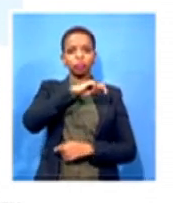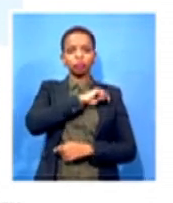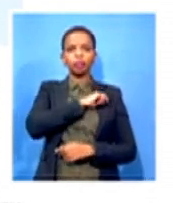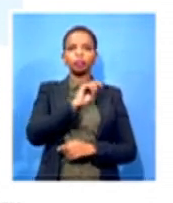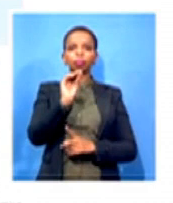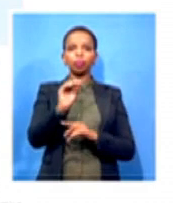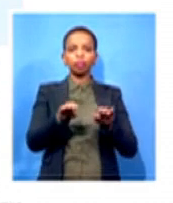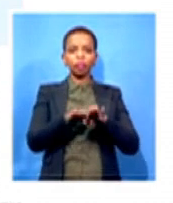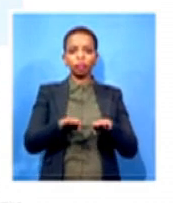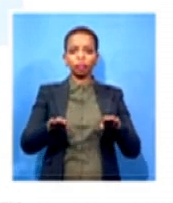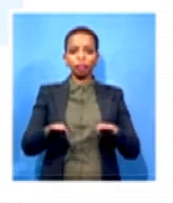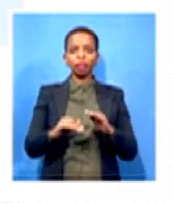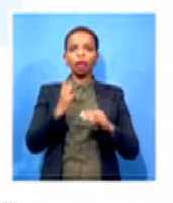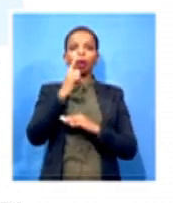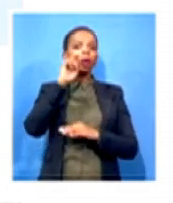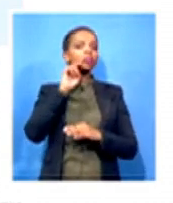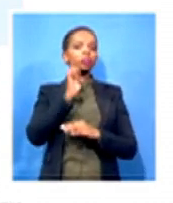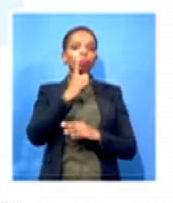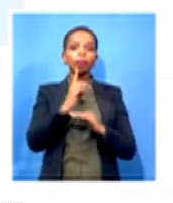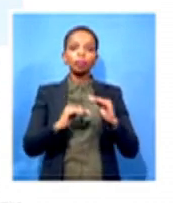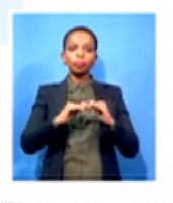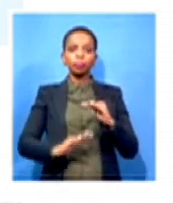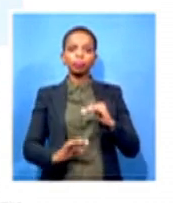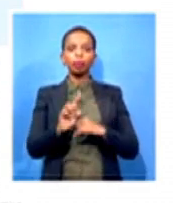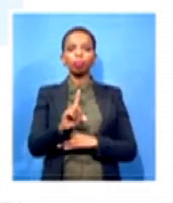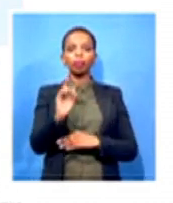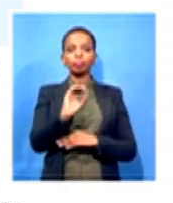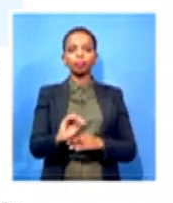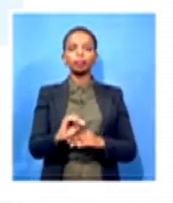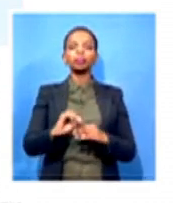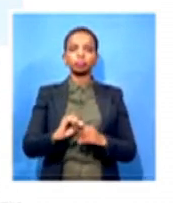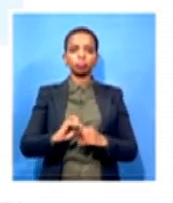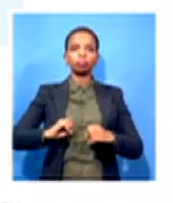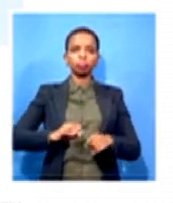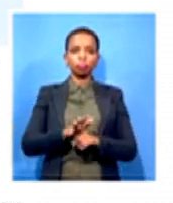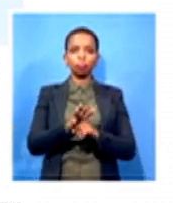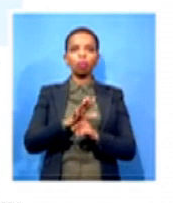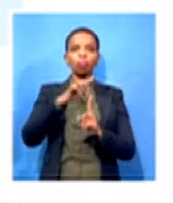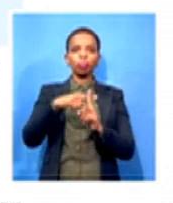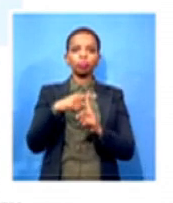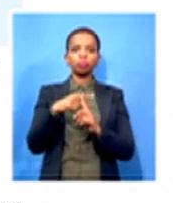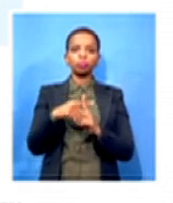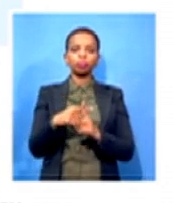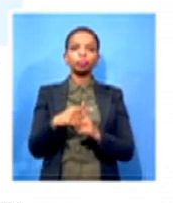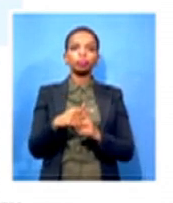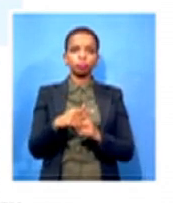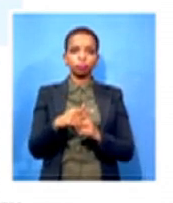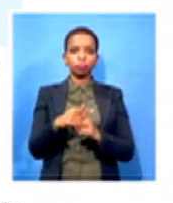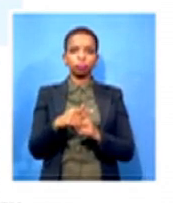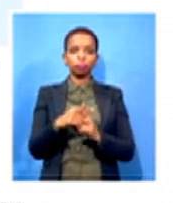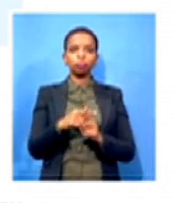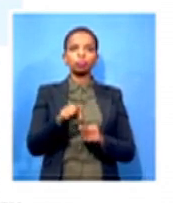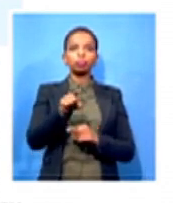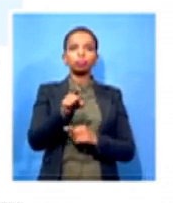1% were positive. And then there was a slight increase with each age category in terms